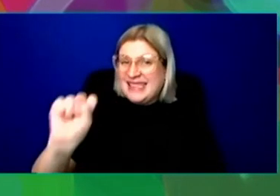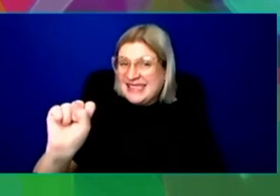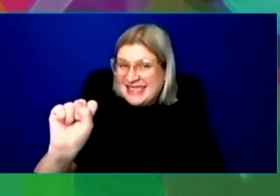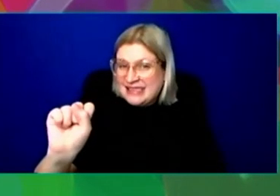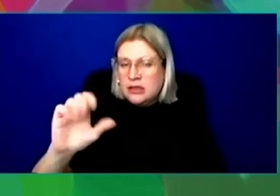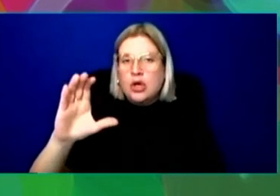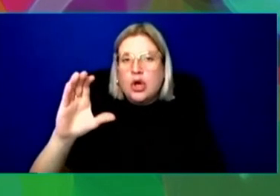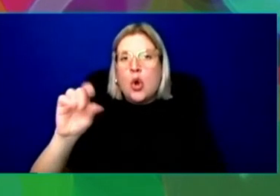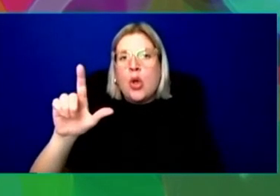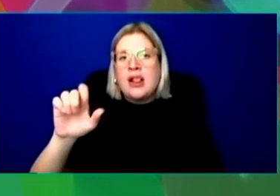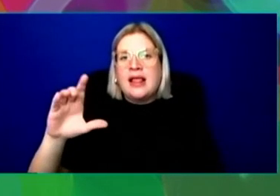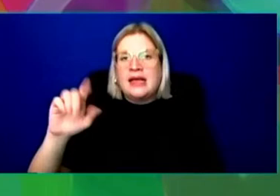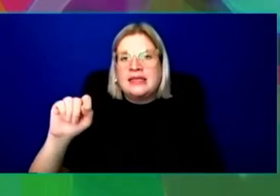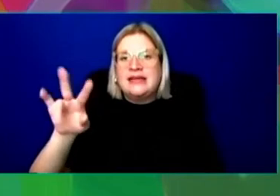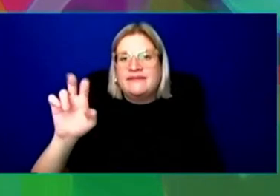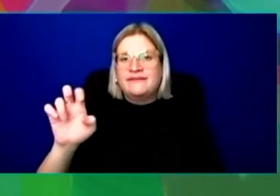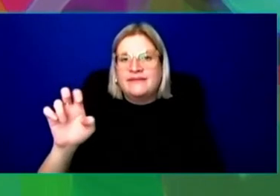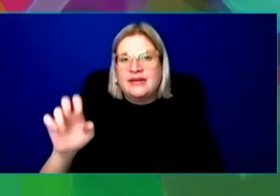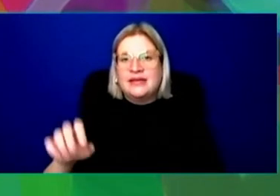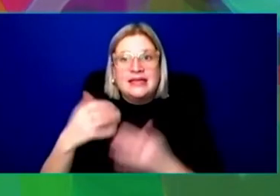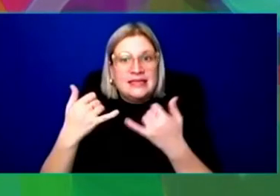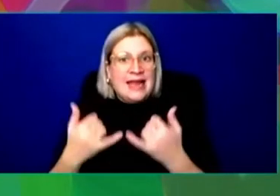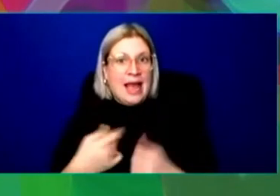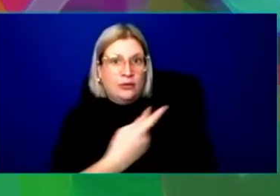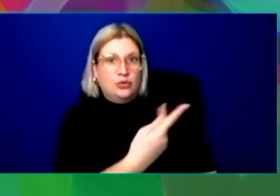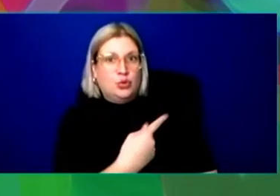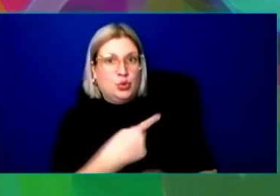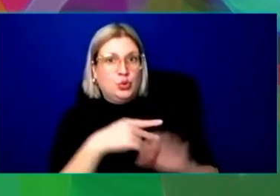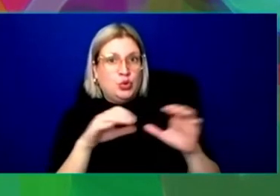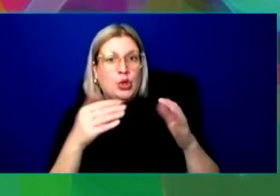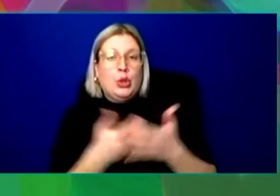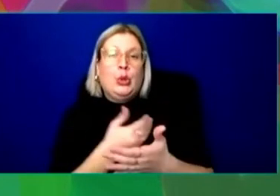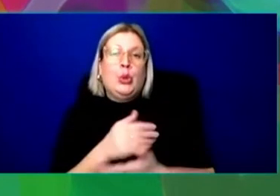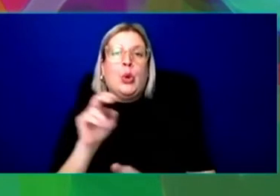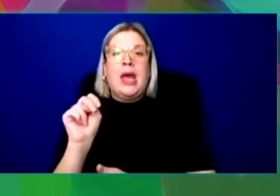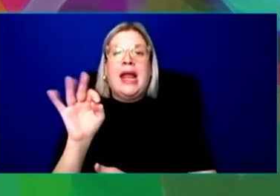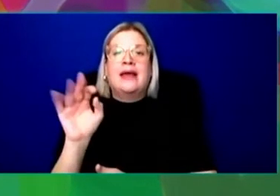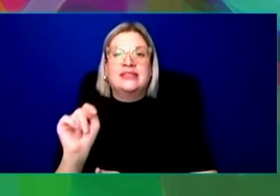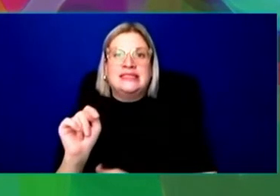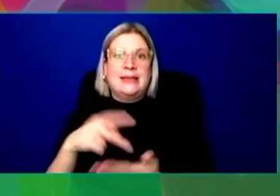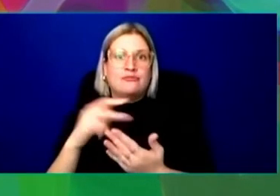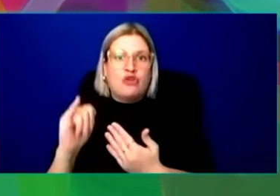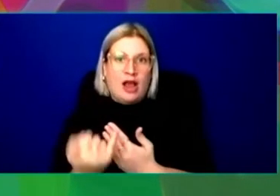new NFT project John and I are doing at burn1.today.